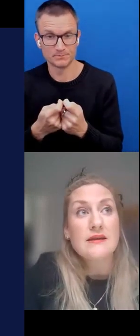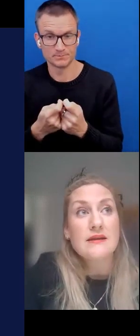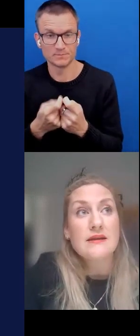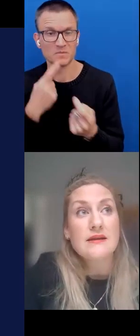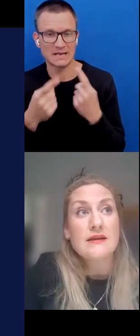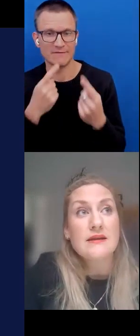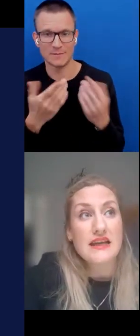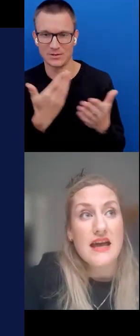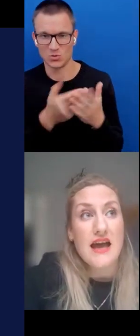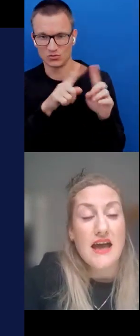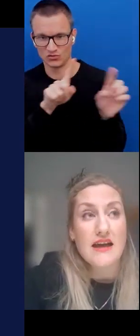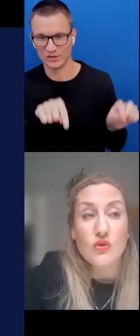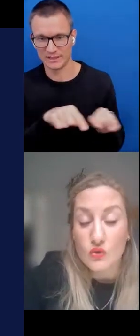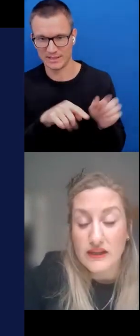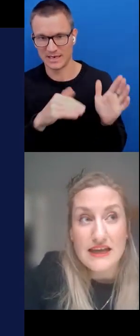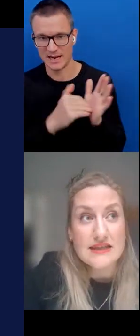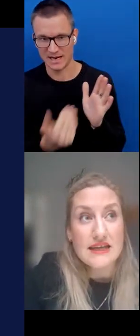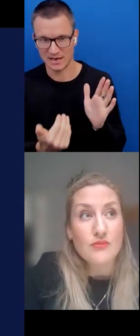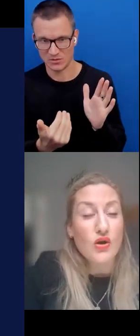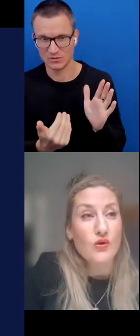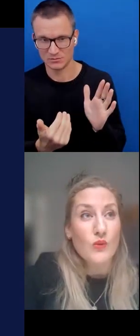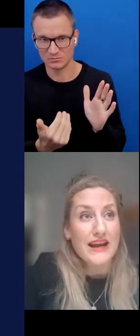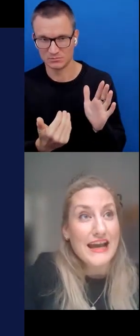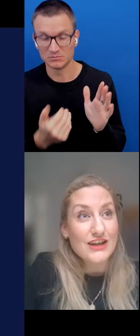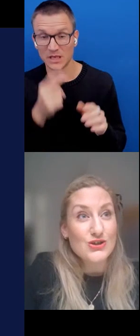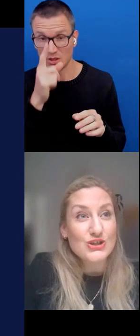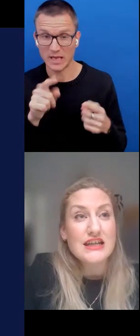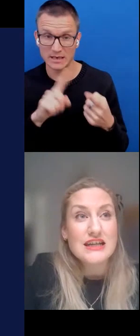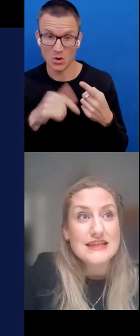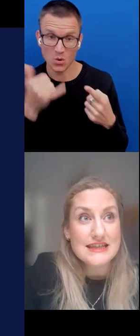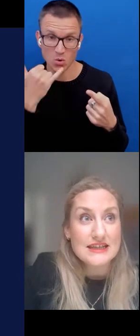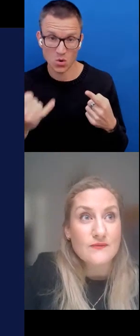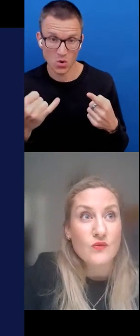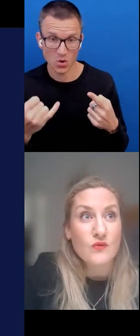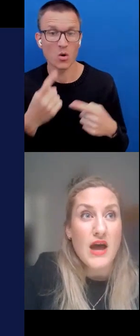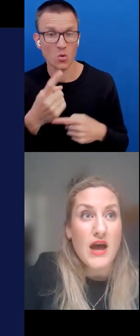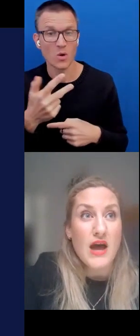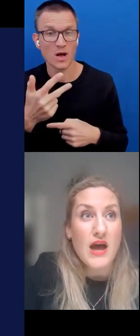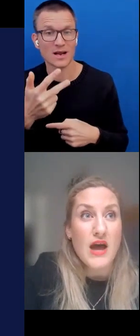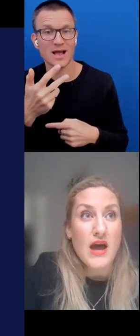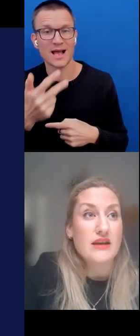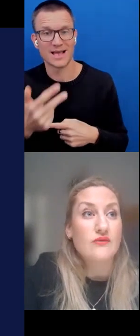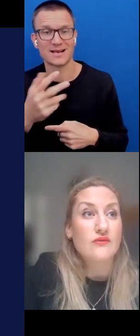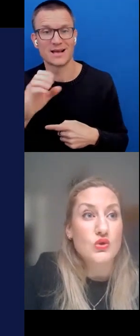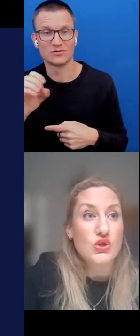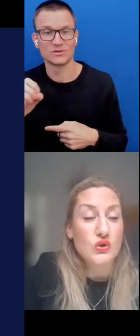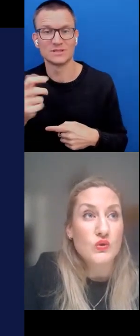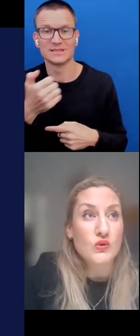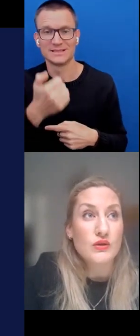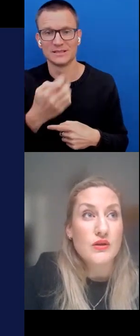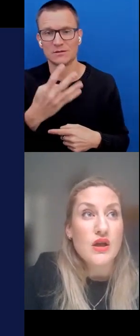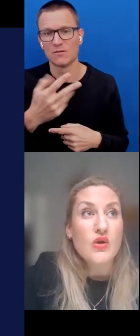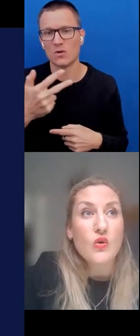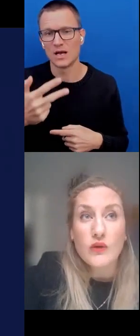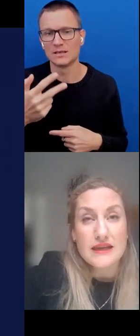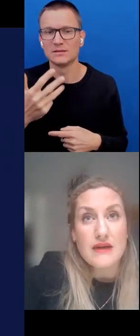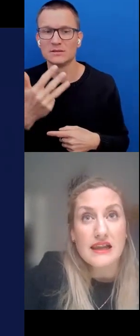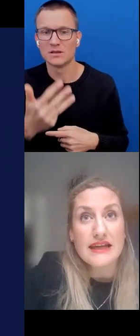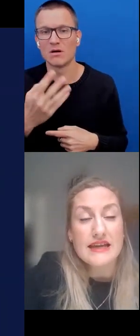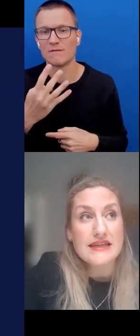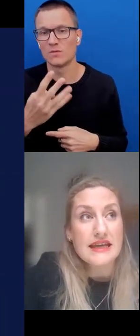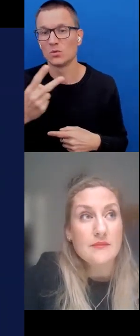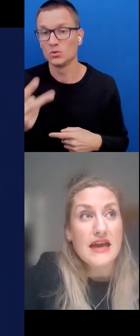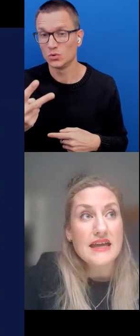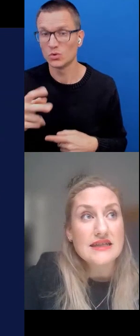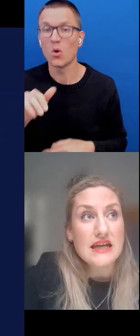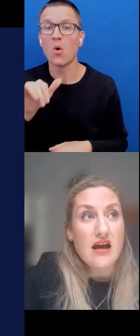screen. Those again are calling our team on 1800 648 942 or